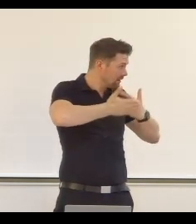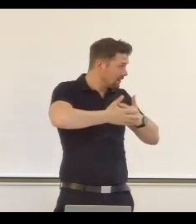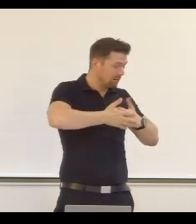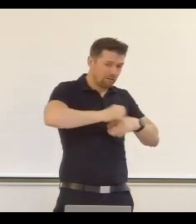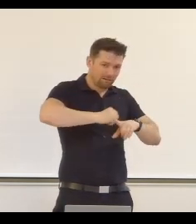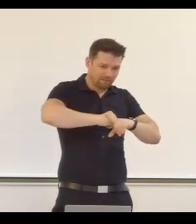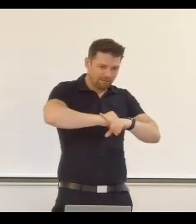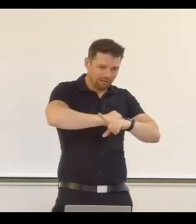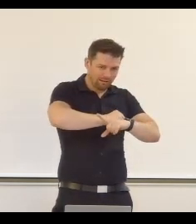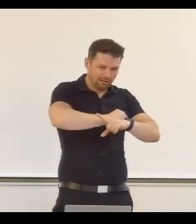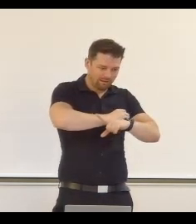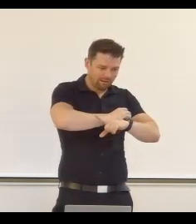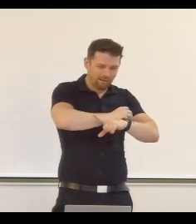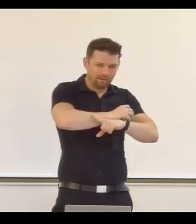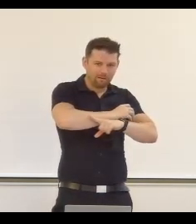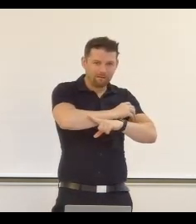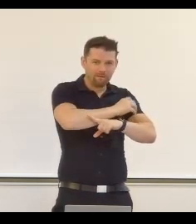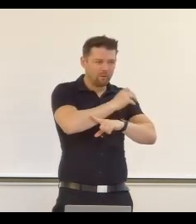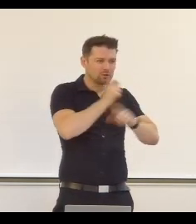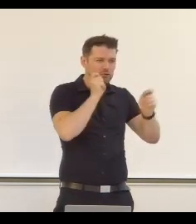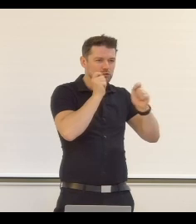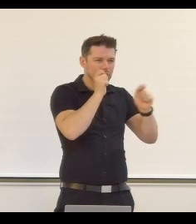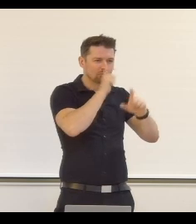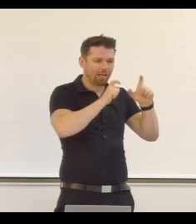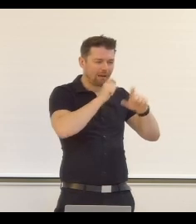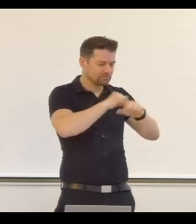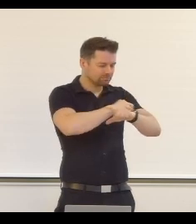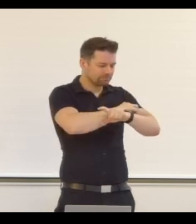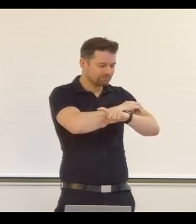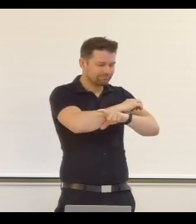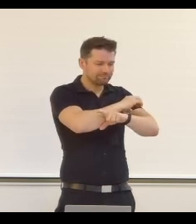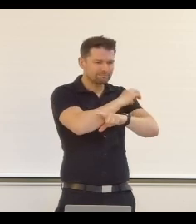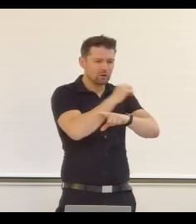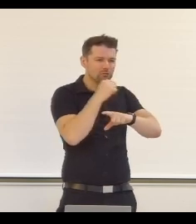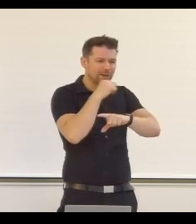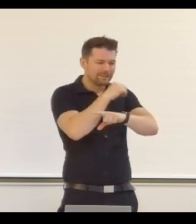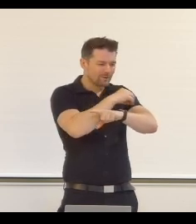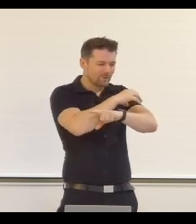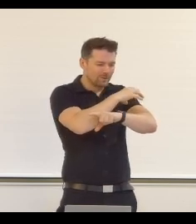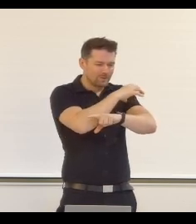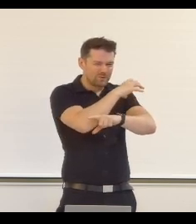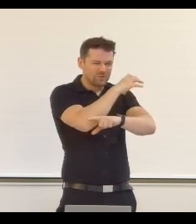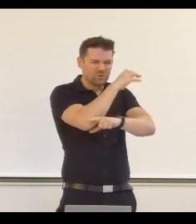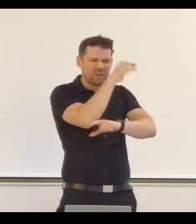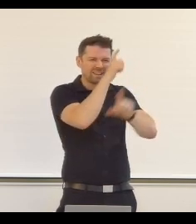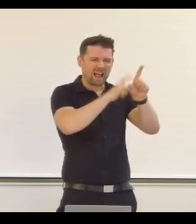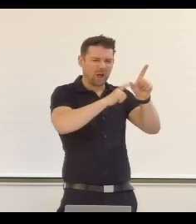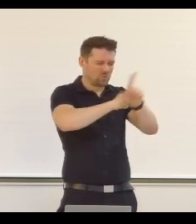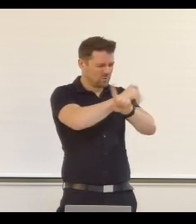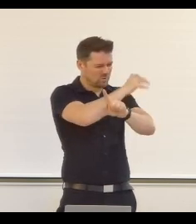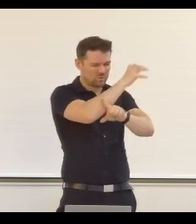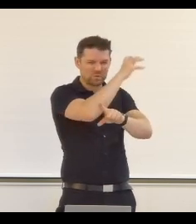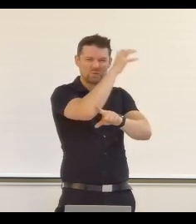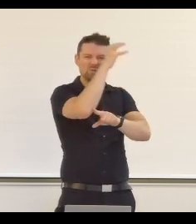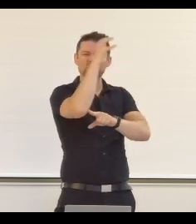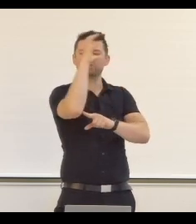purplish, and then orange and red, red, orange, and yellow bright, with those big Soviet towers in